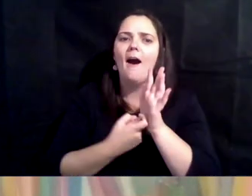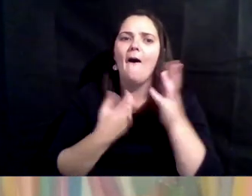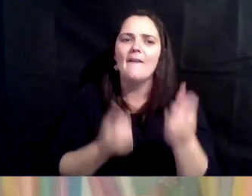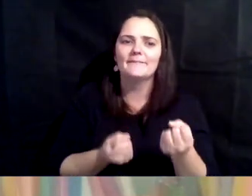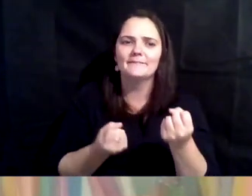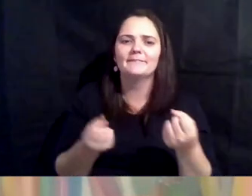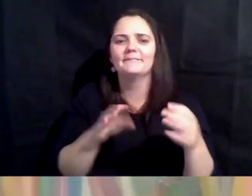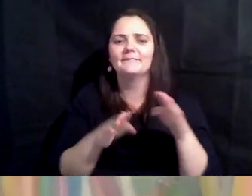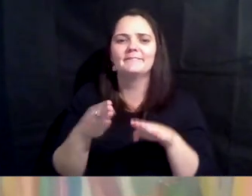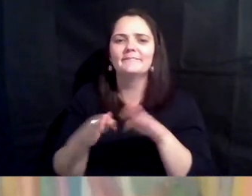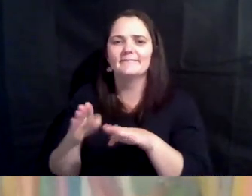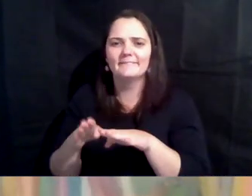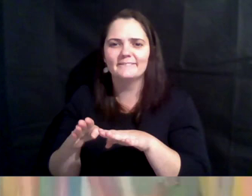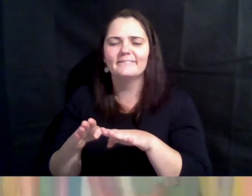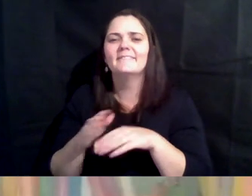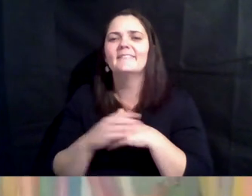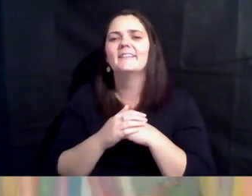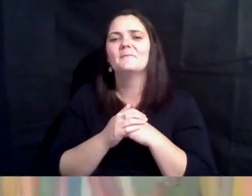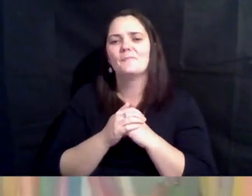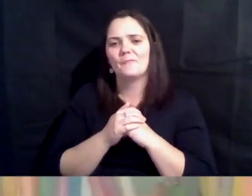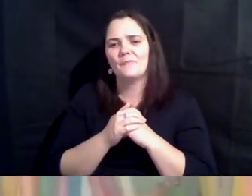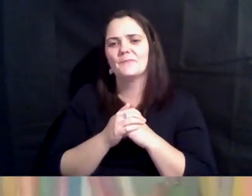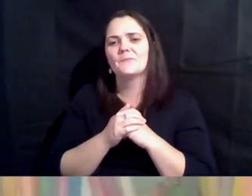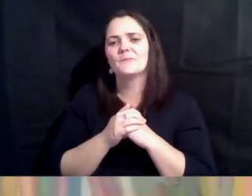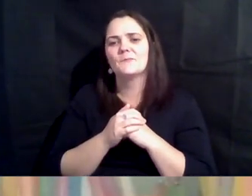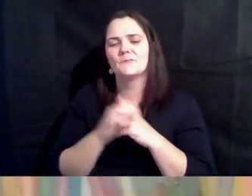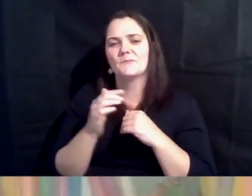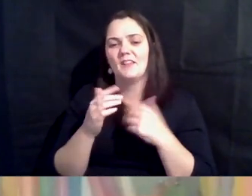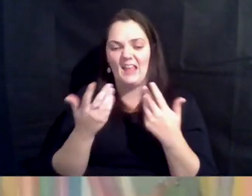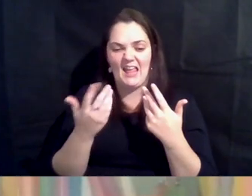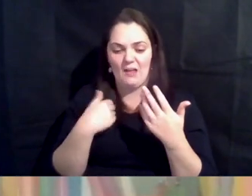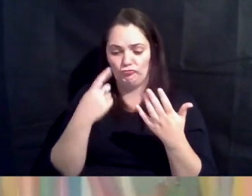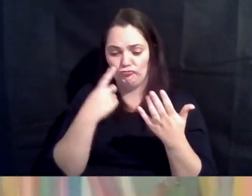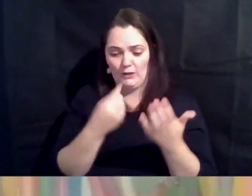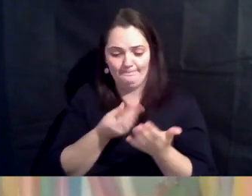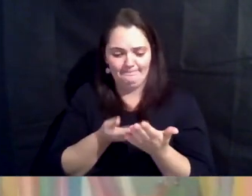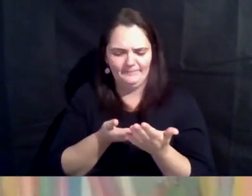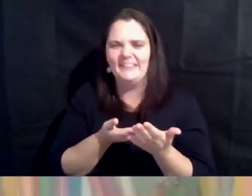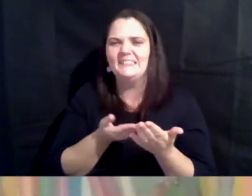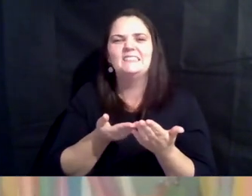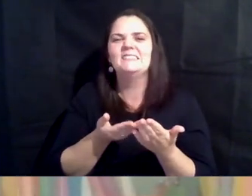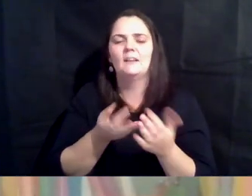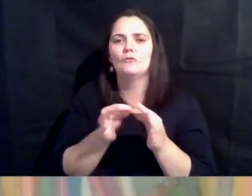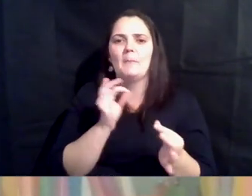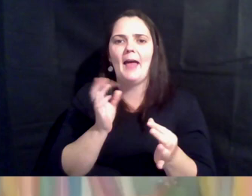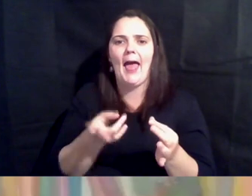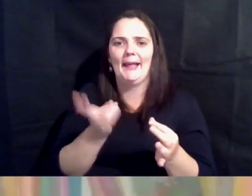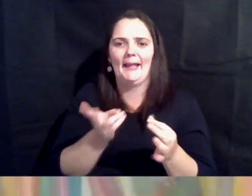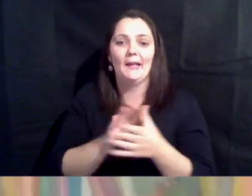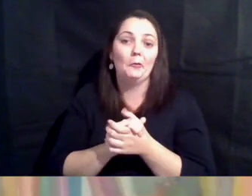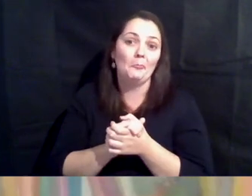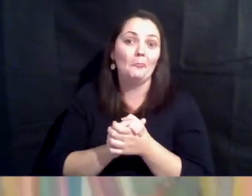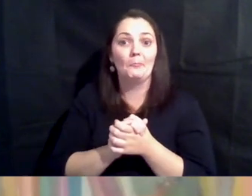I'm ripping that up because it didn't quite fit. Oh, I'm going to rip it up again. So a bit